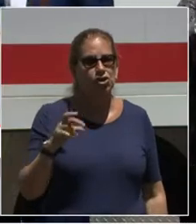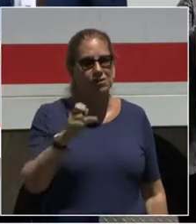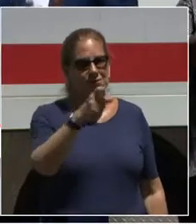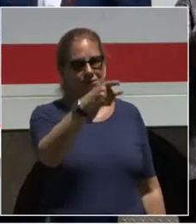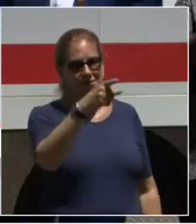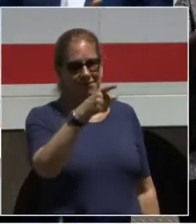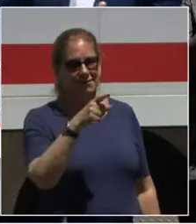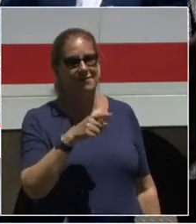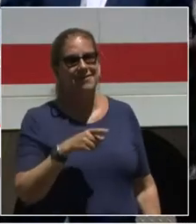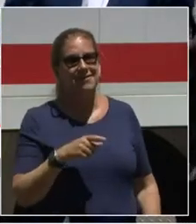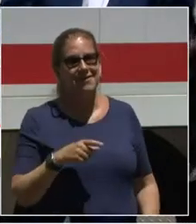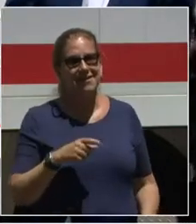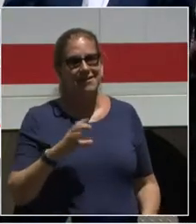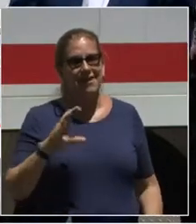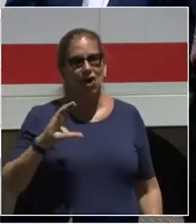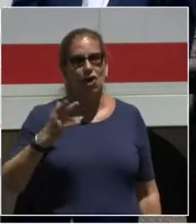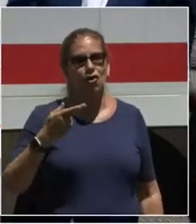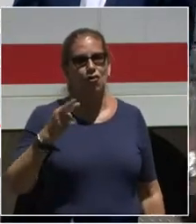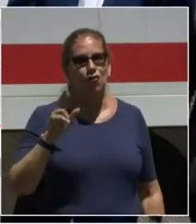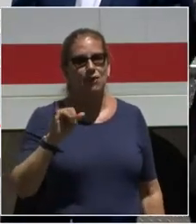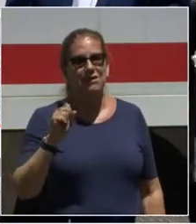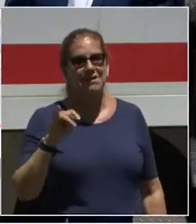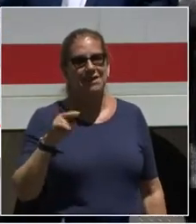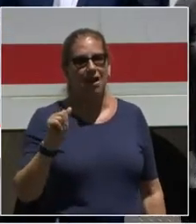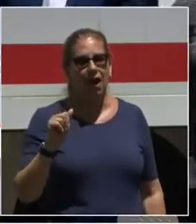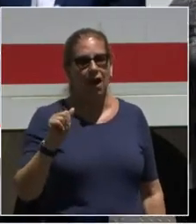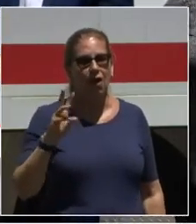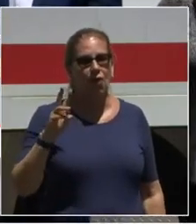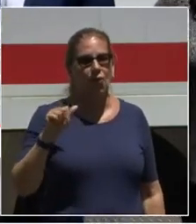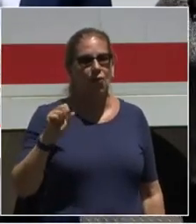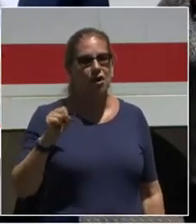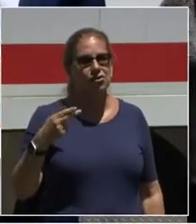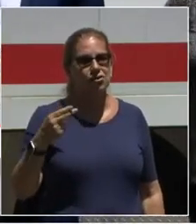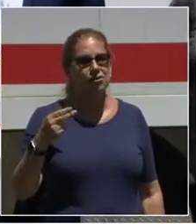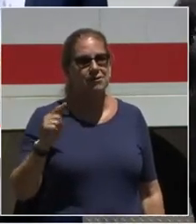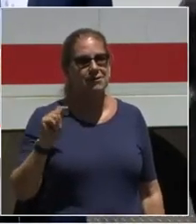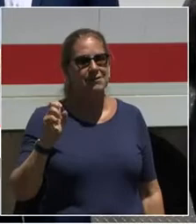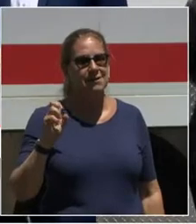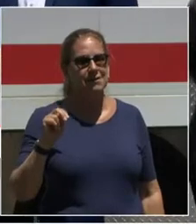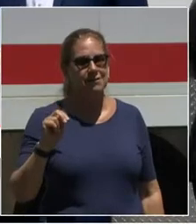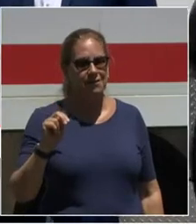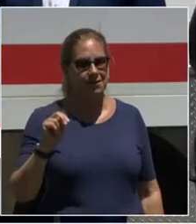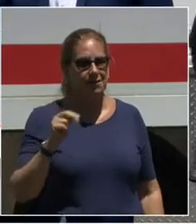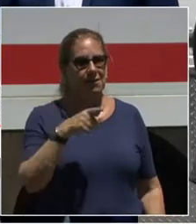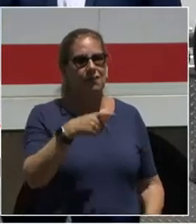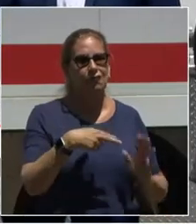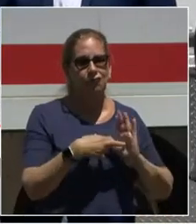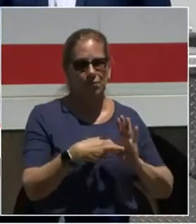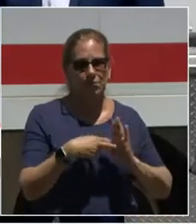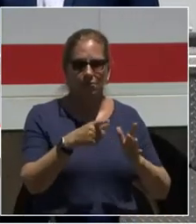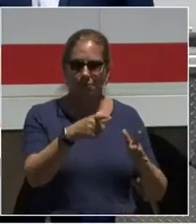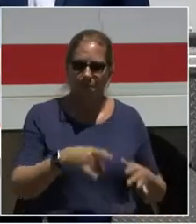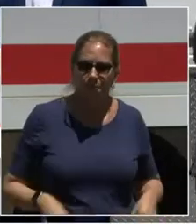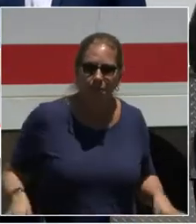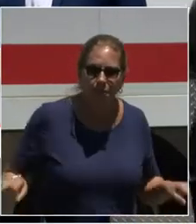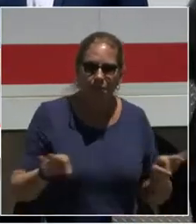And Mokers represents a very important title in our administration. Those